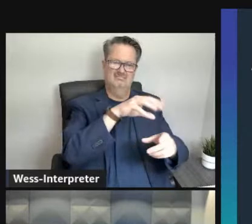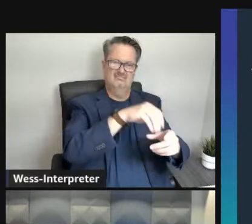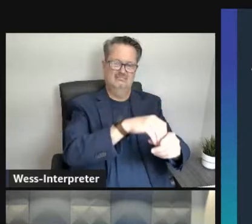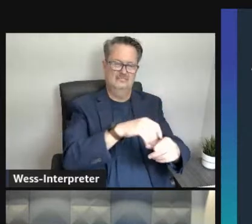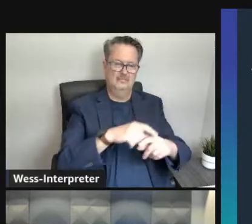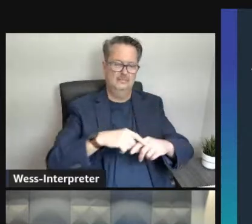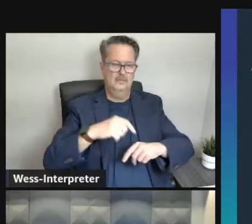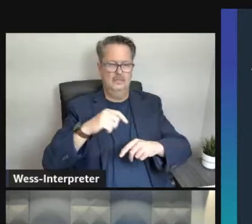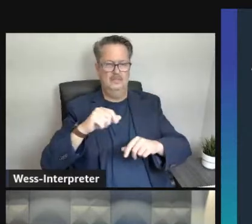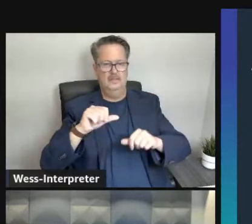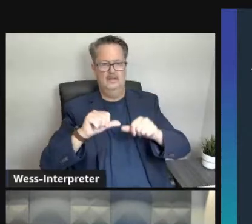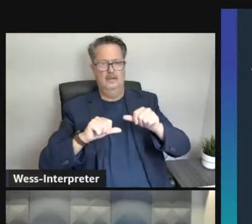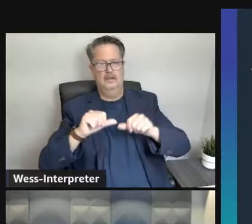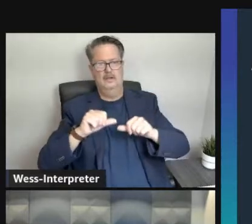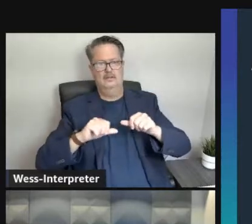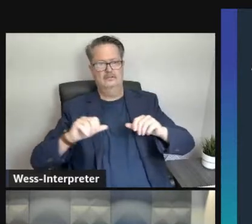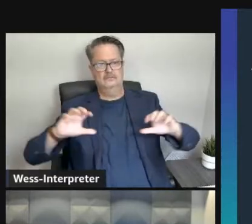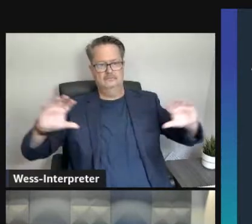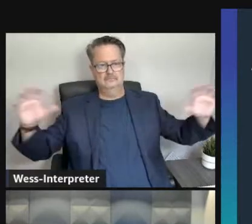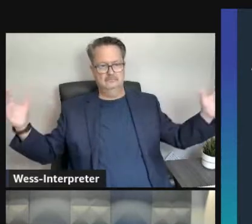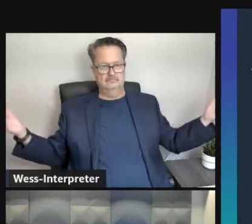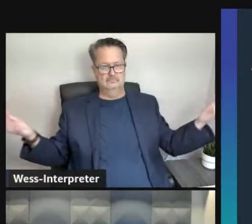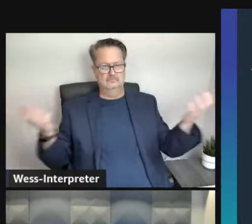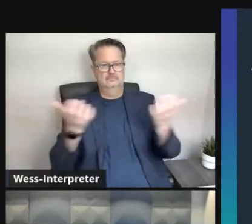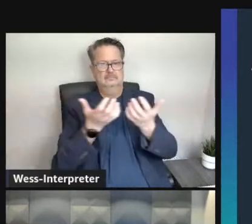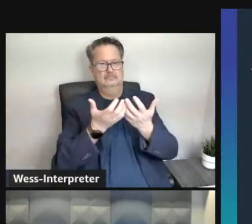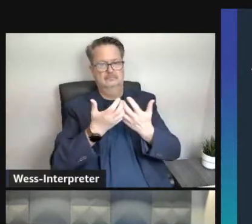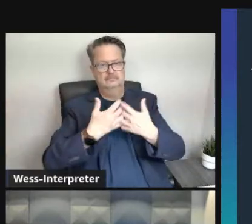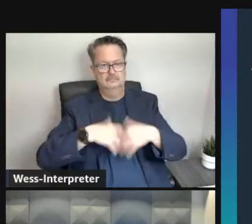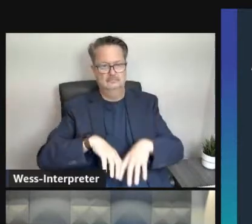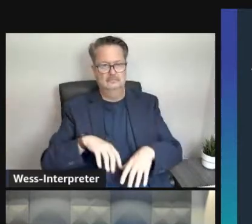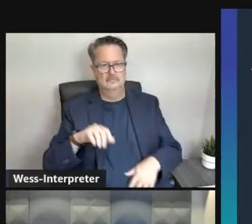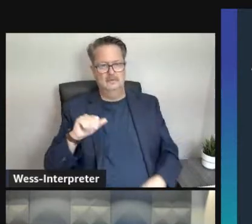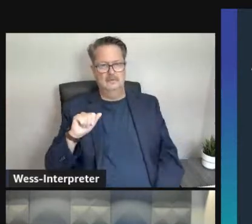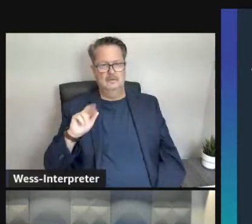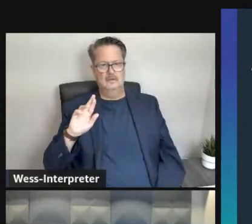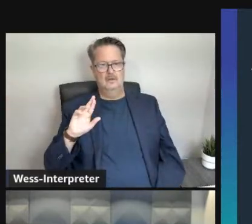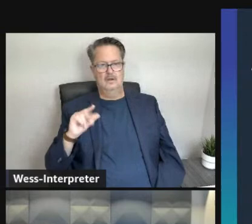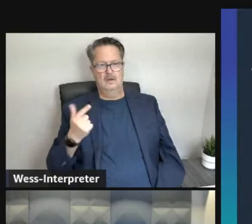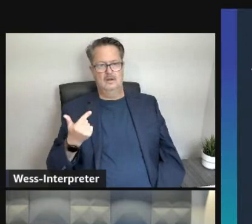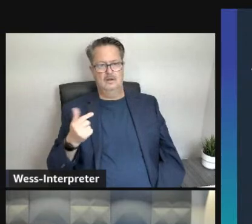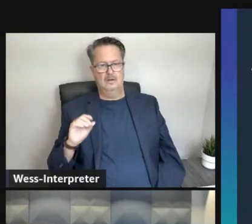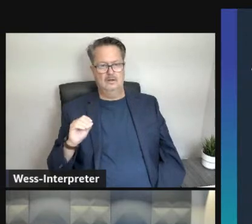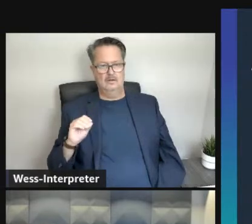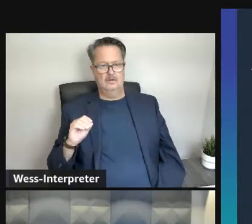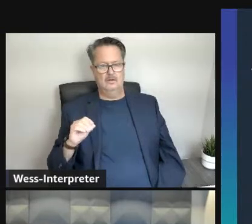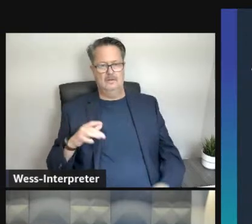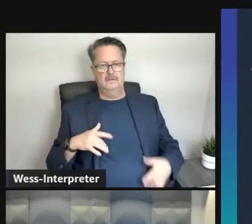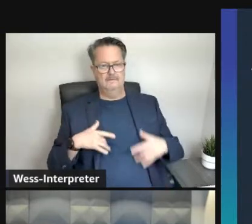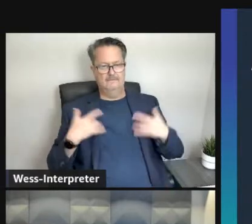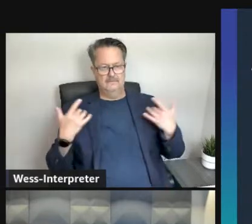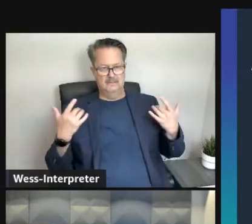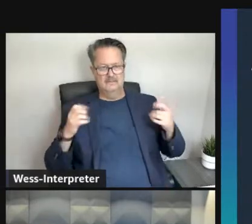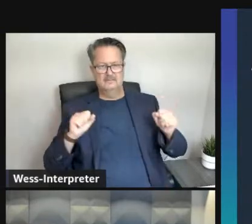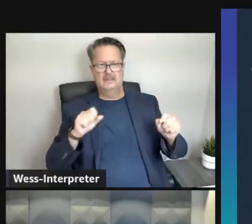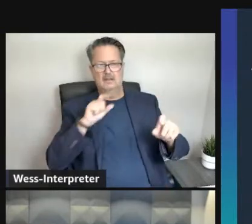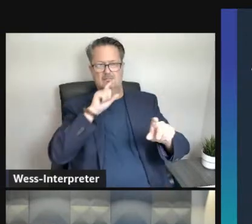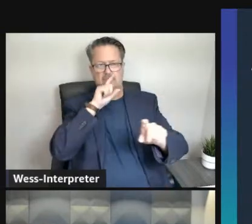architecture event-driven. Argo Events can be used to monitor and react to a wide range of